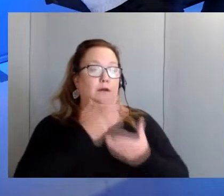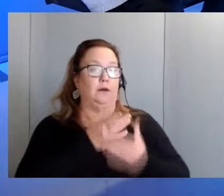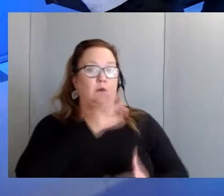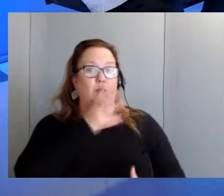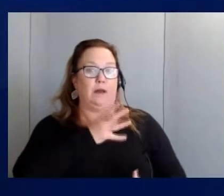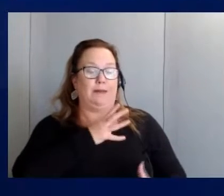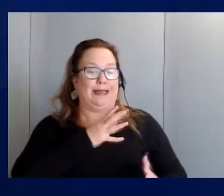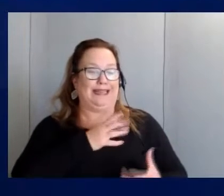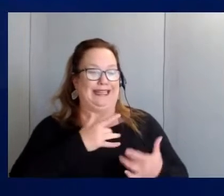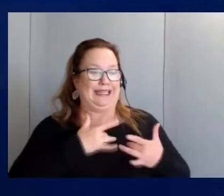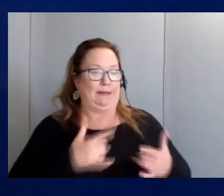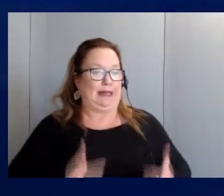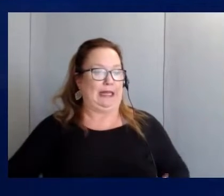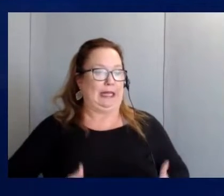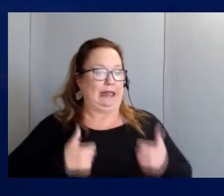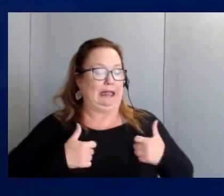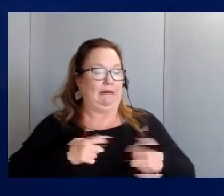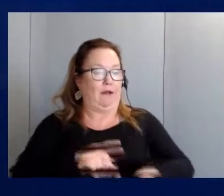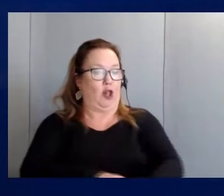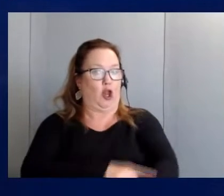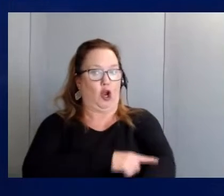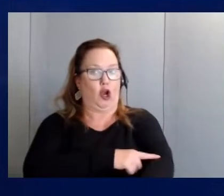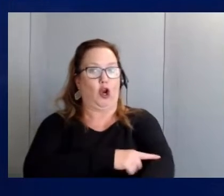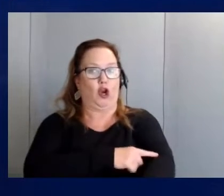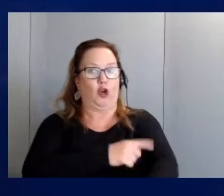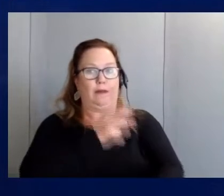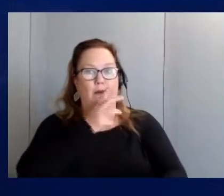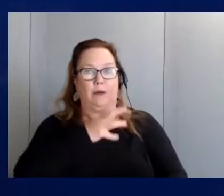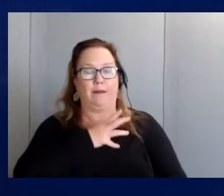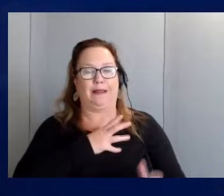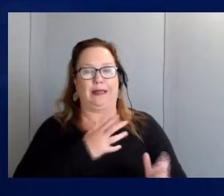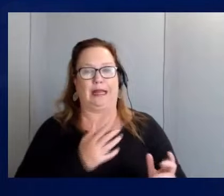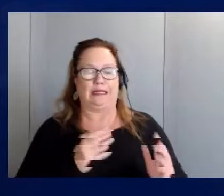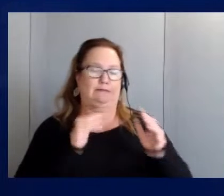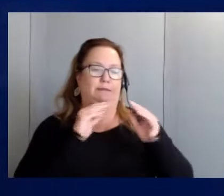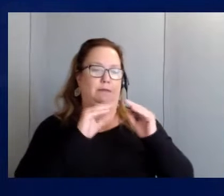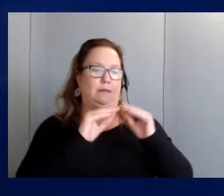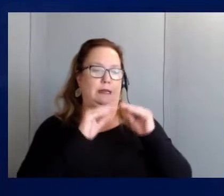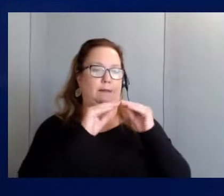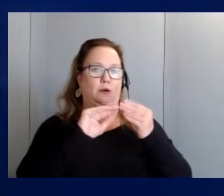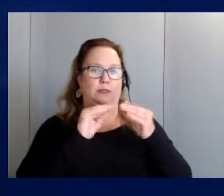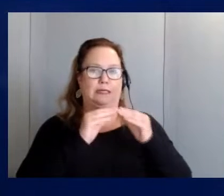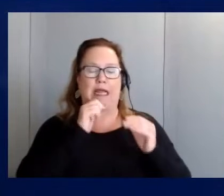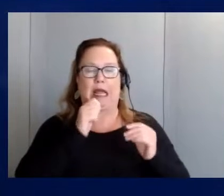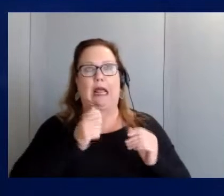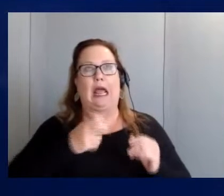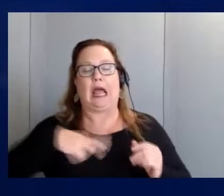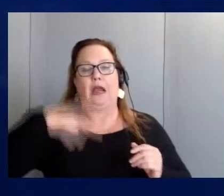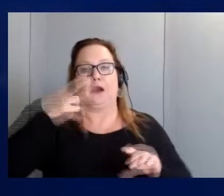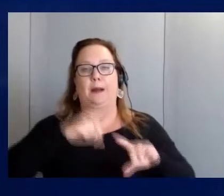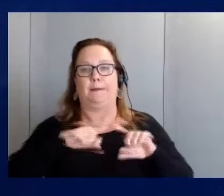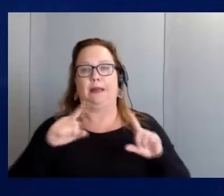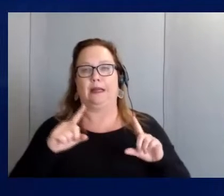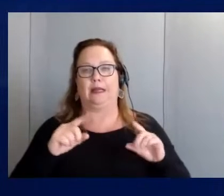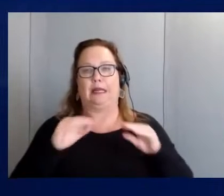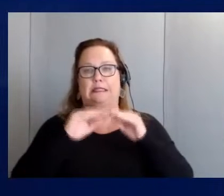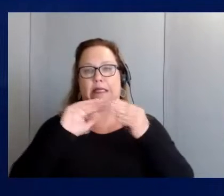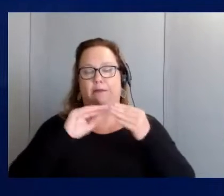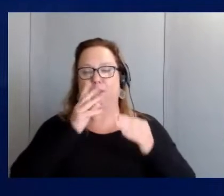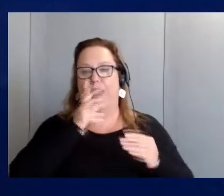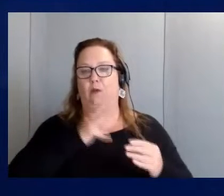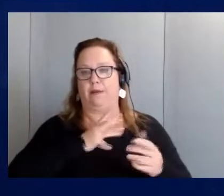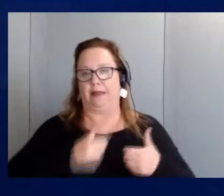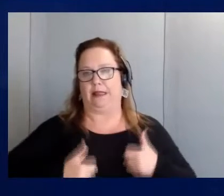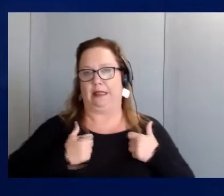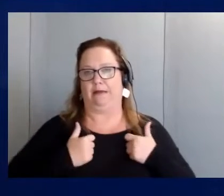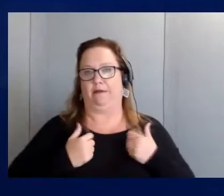live longer, which I think adds to sort of the numbers, not in the extreme that they are much higher, but it does certainly add to the numbers of